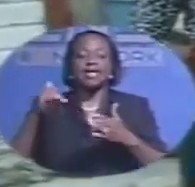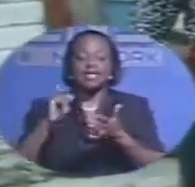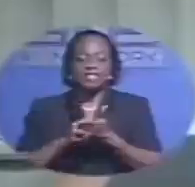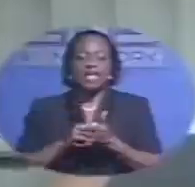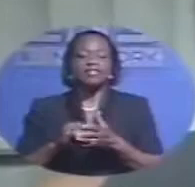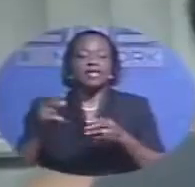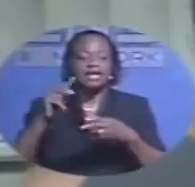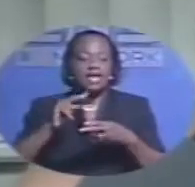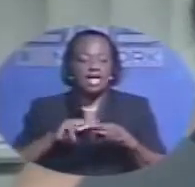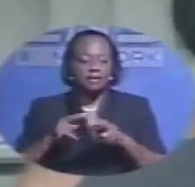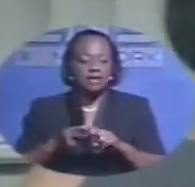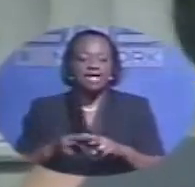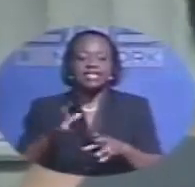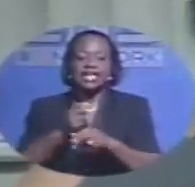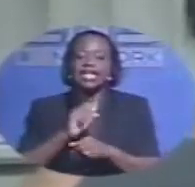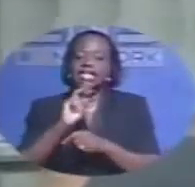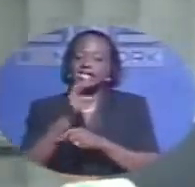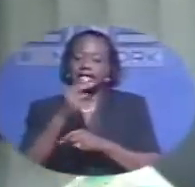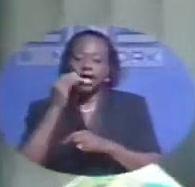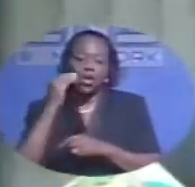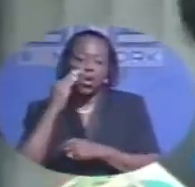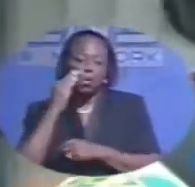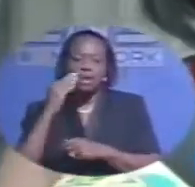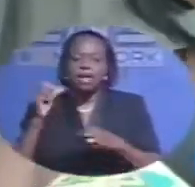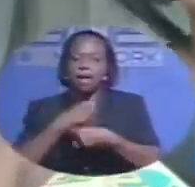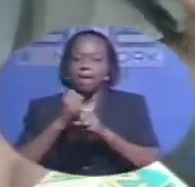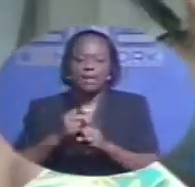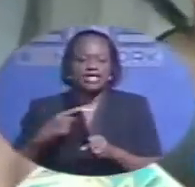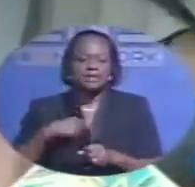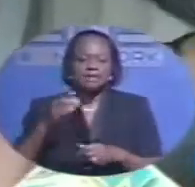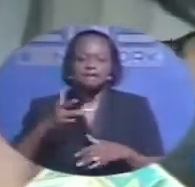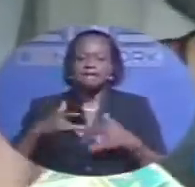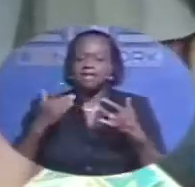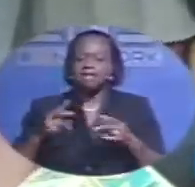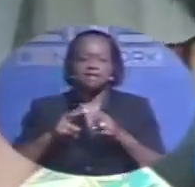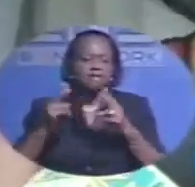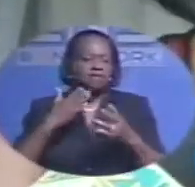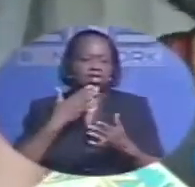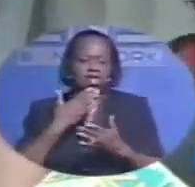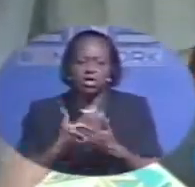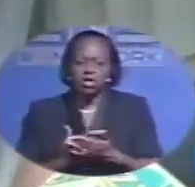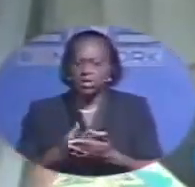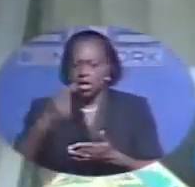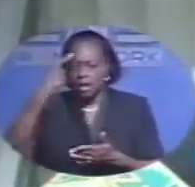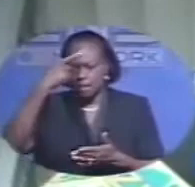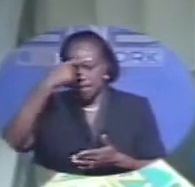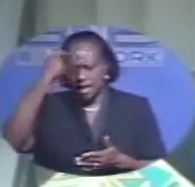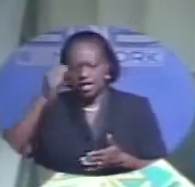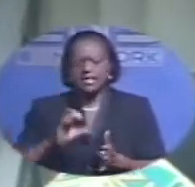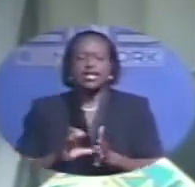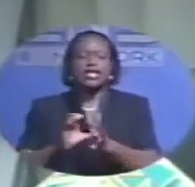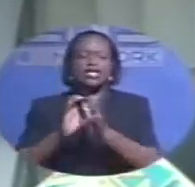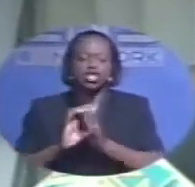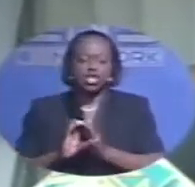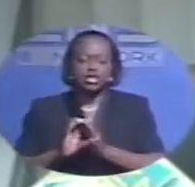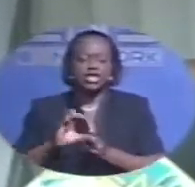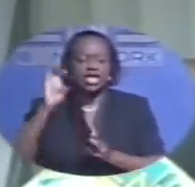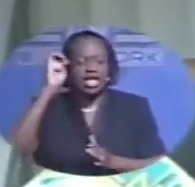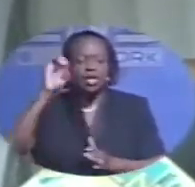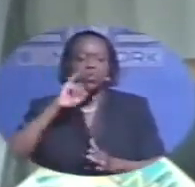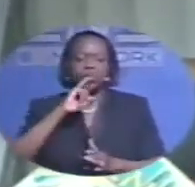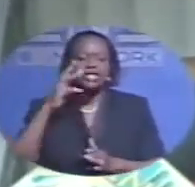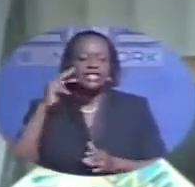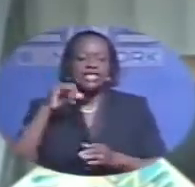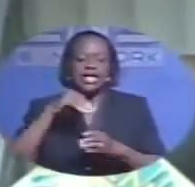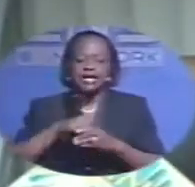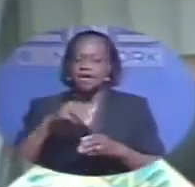home. It makes me feel very good because of the condition he was in for a very, very, very long time. He was in a bad condition.